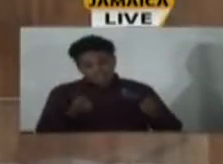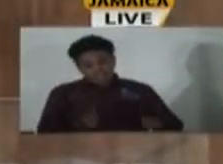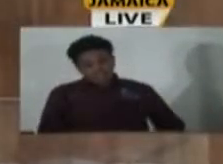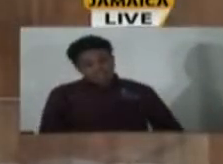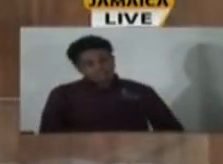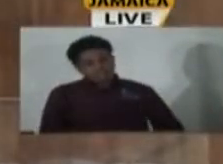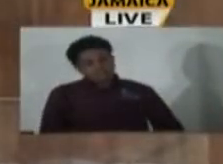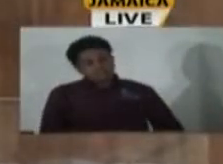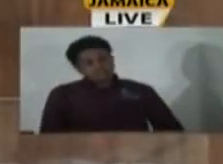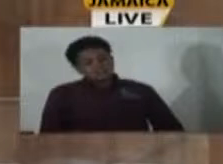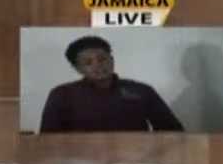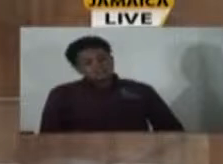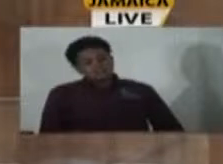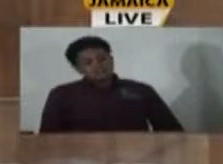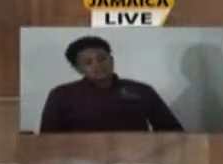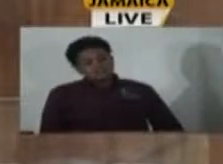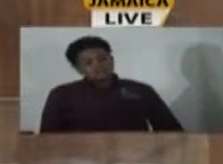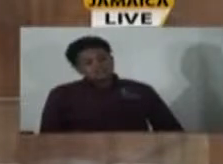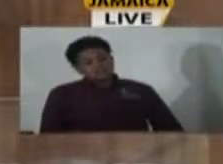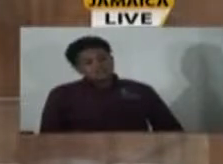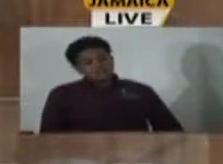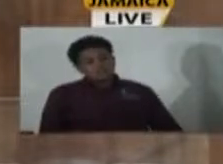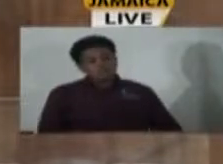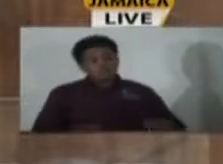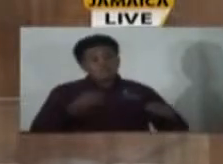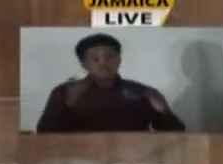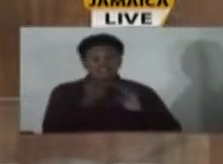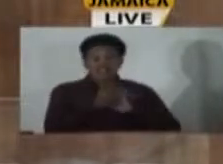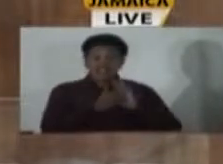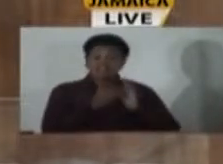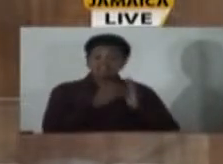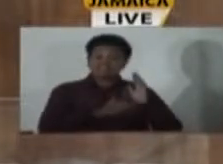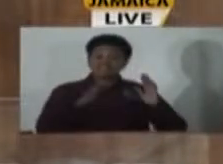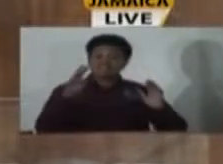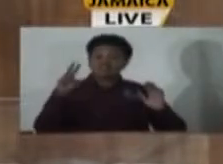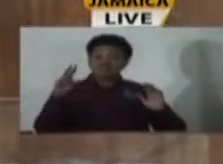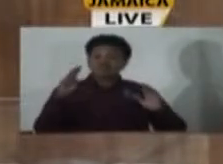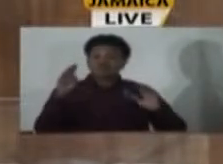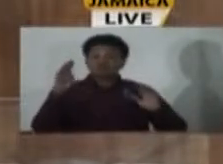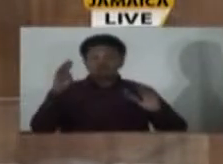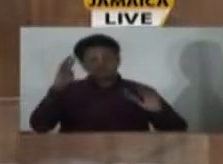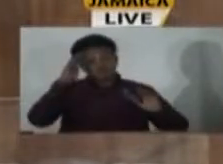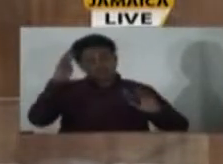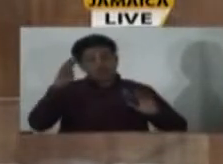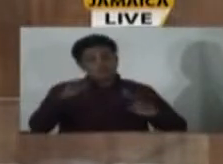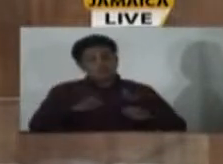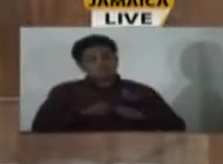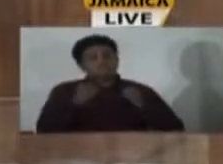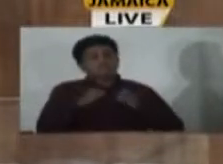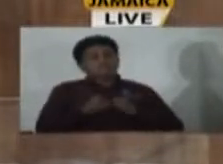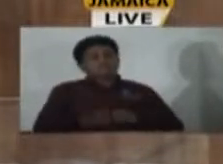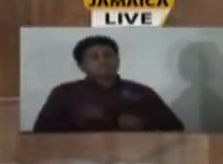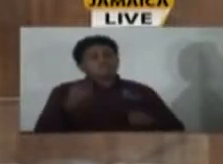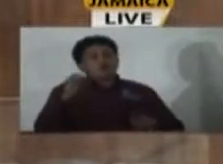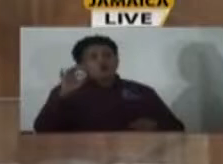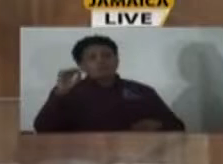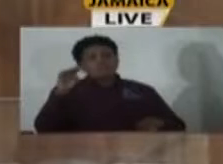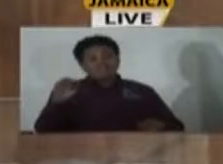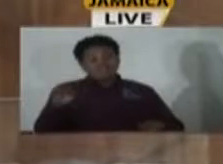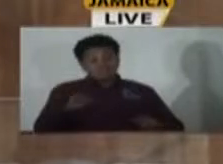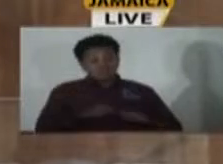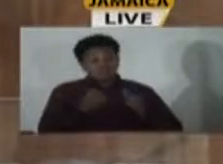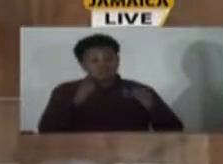The provision in the Act, Section 52, that creates the offenses, does not make the breach of the order an